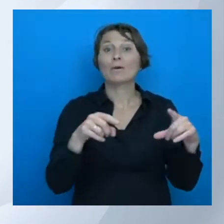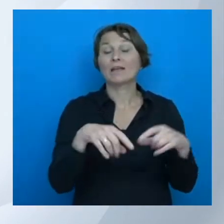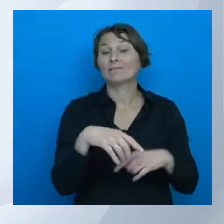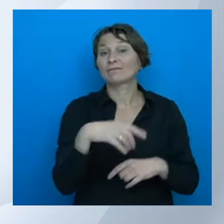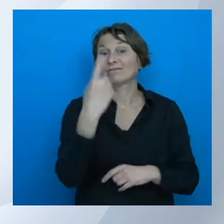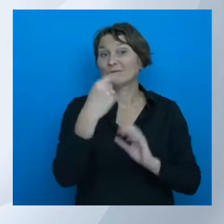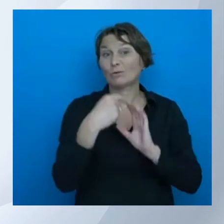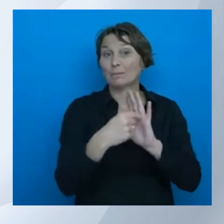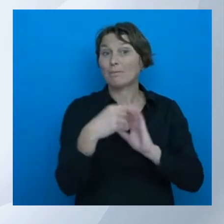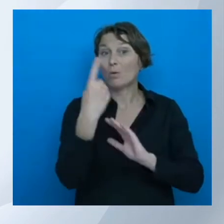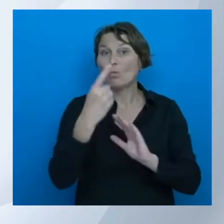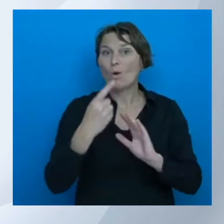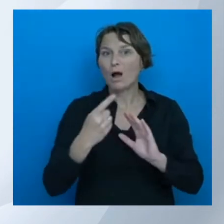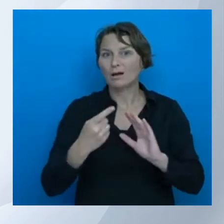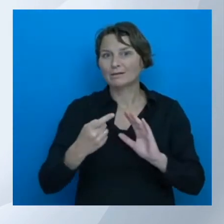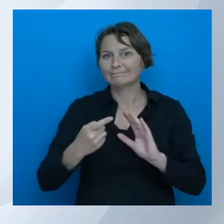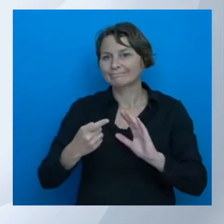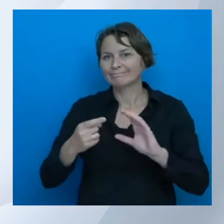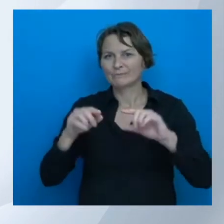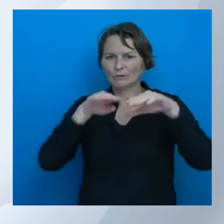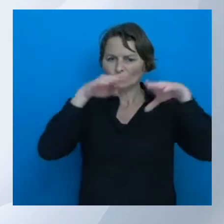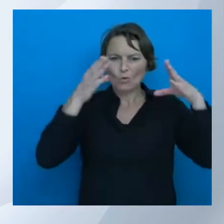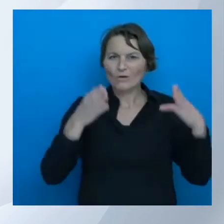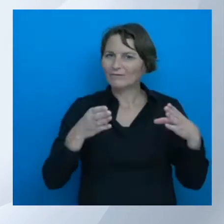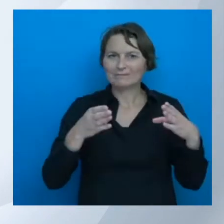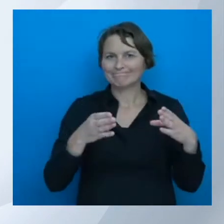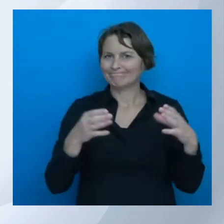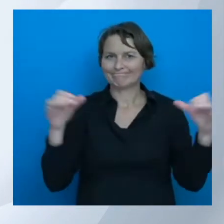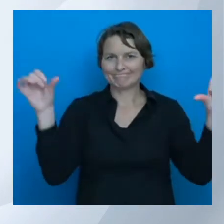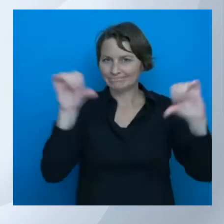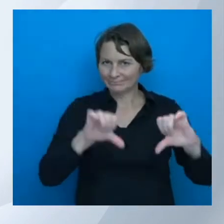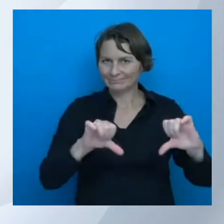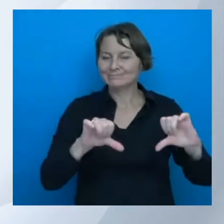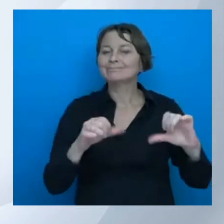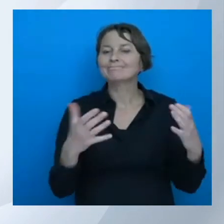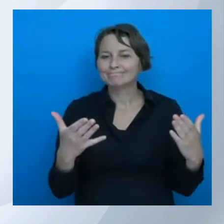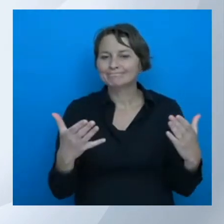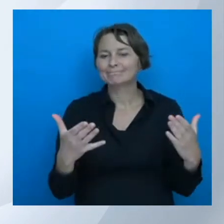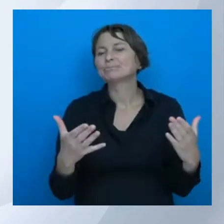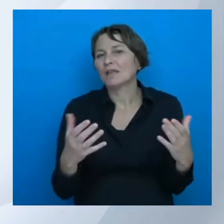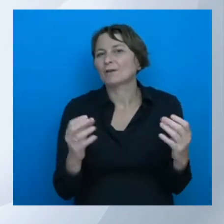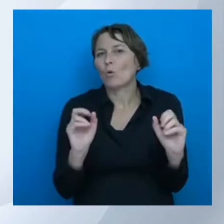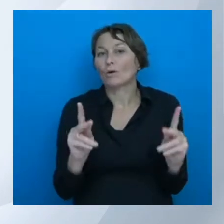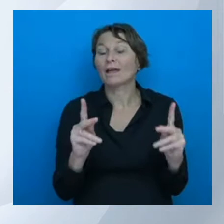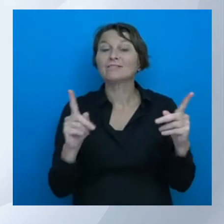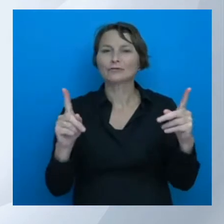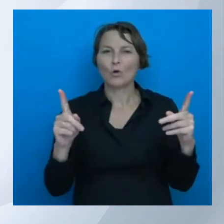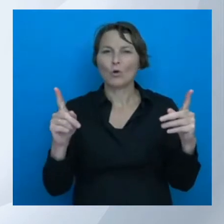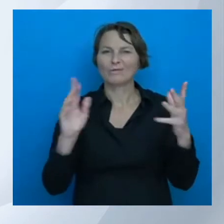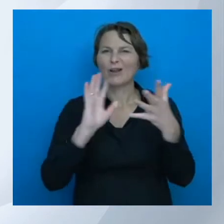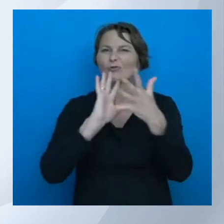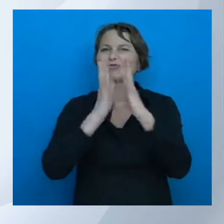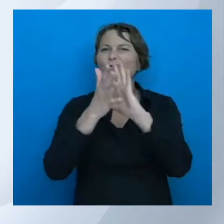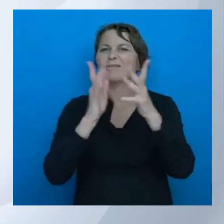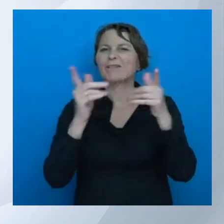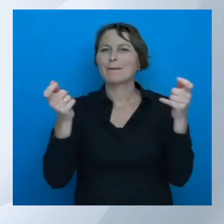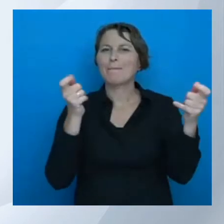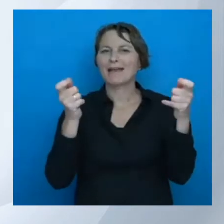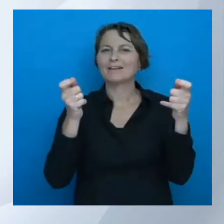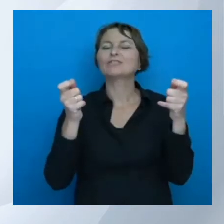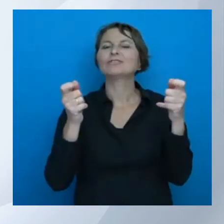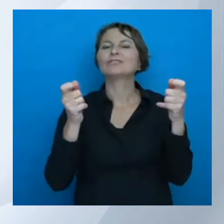matter. What Traffic Manager does is it lets you automatically route traffic to the right